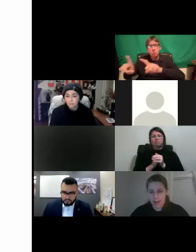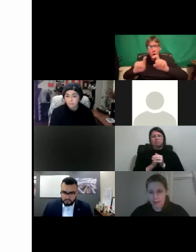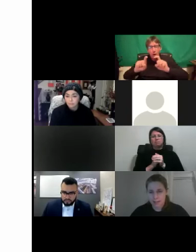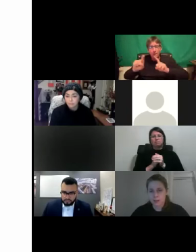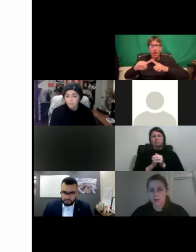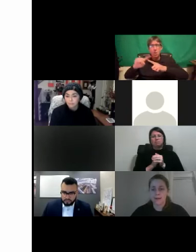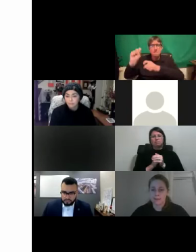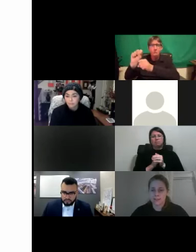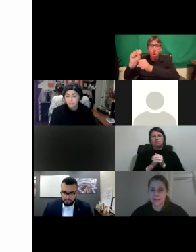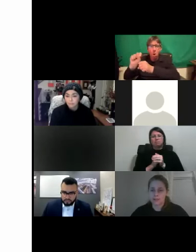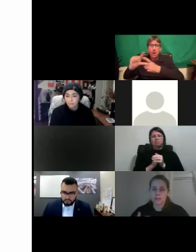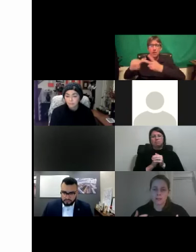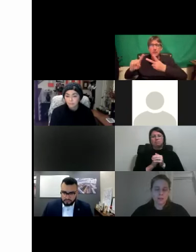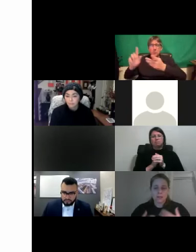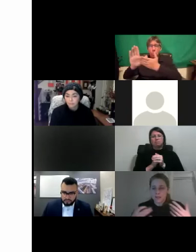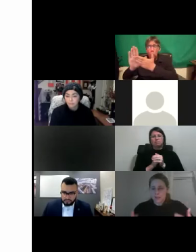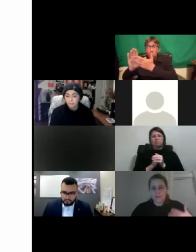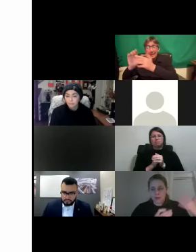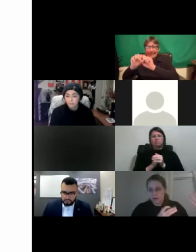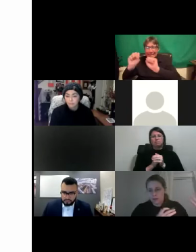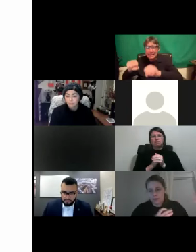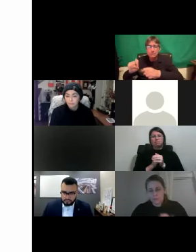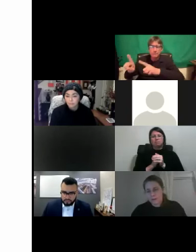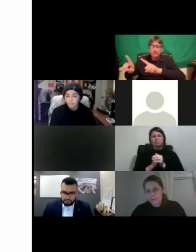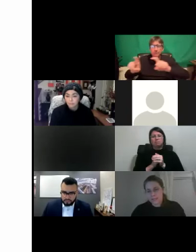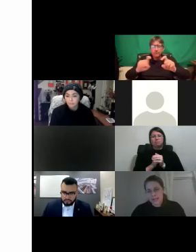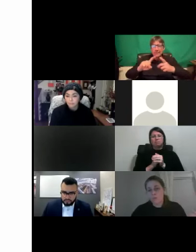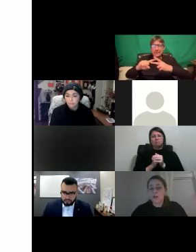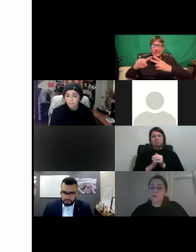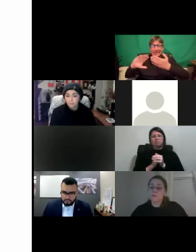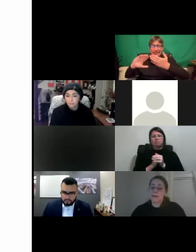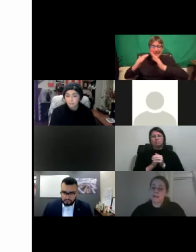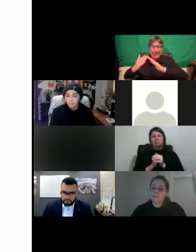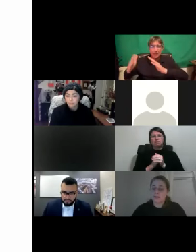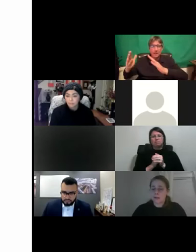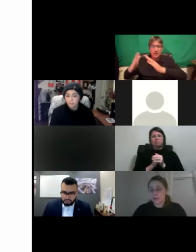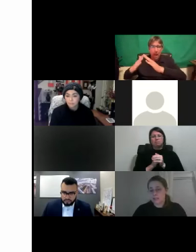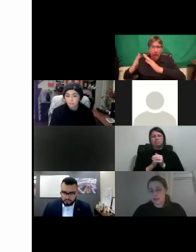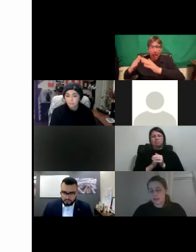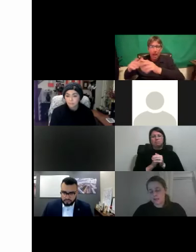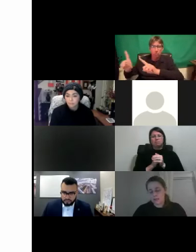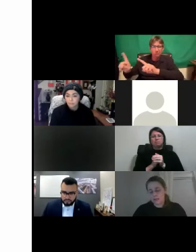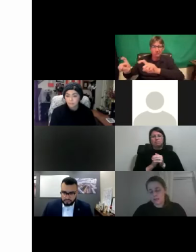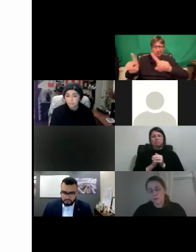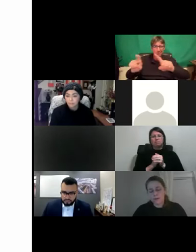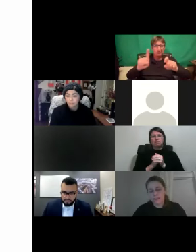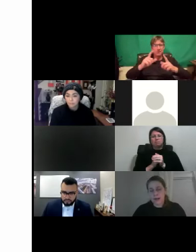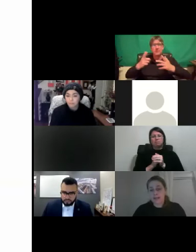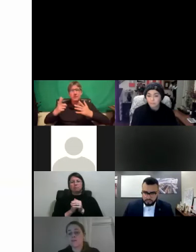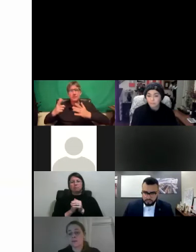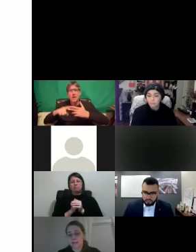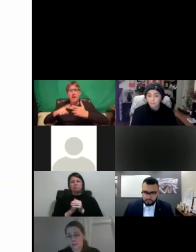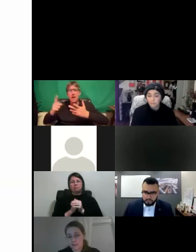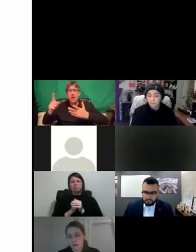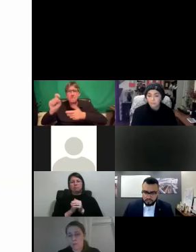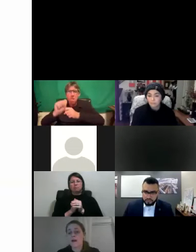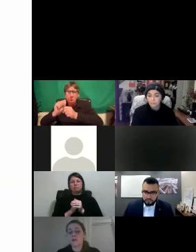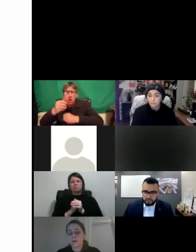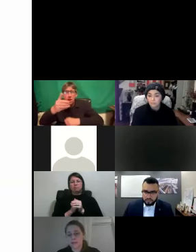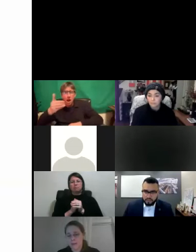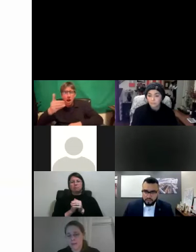to municipalities, trying to understand if you're an employer downtown, when are you planning to bring your employees back, if you're planning to bring them